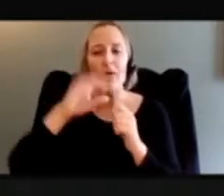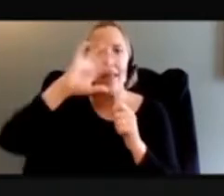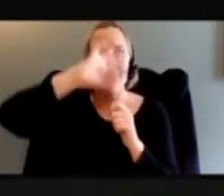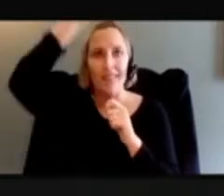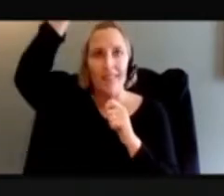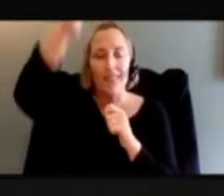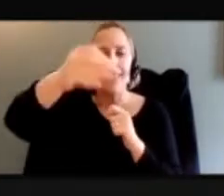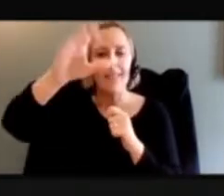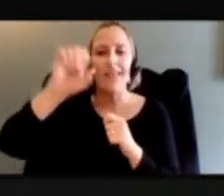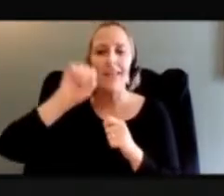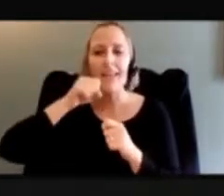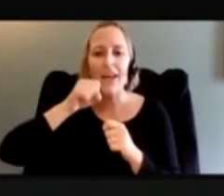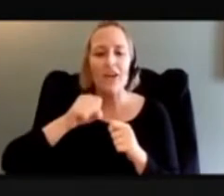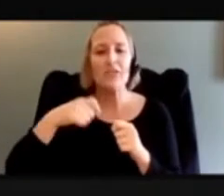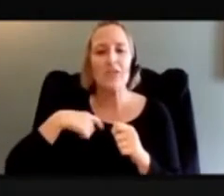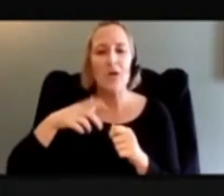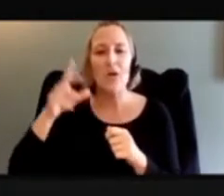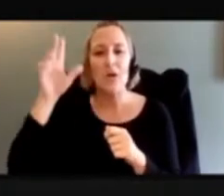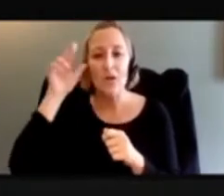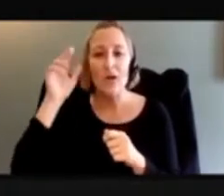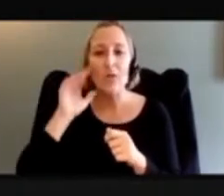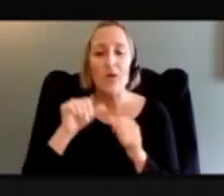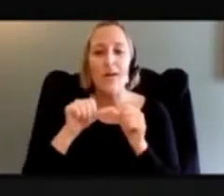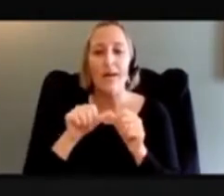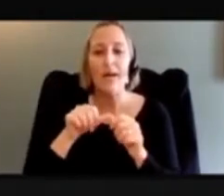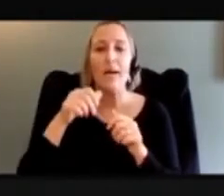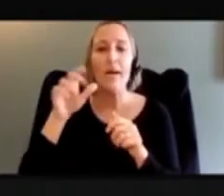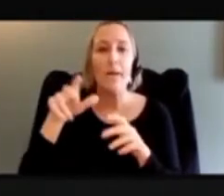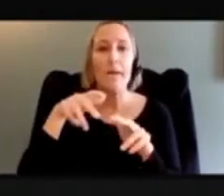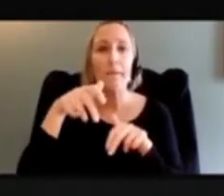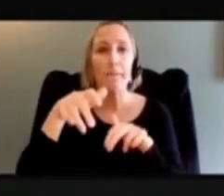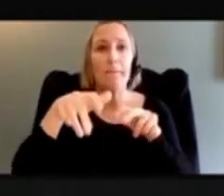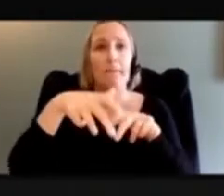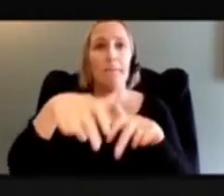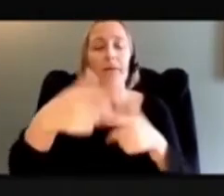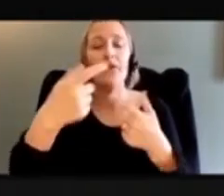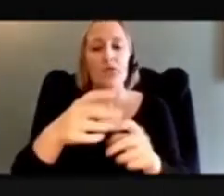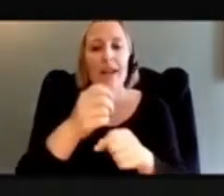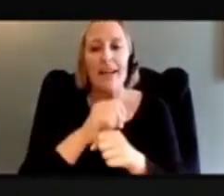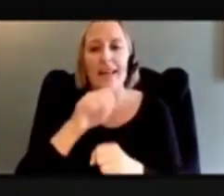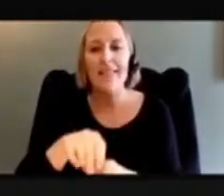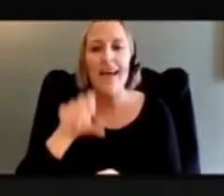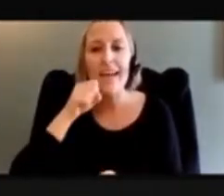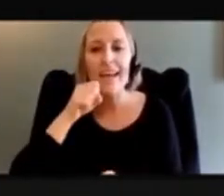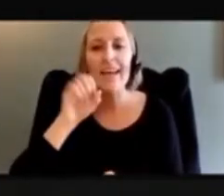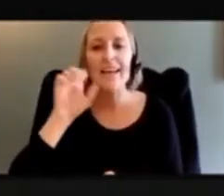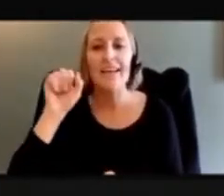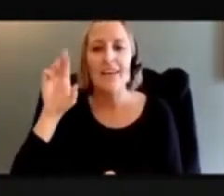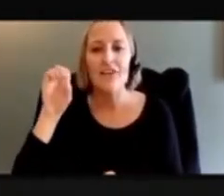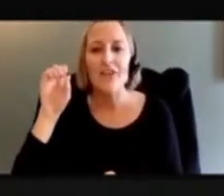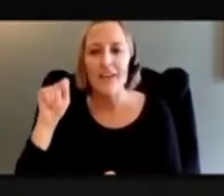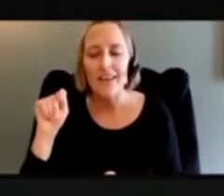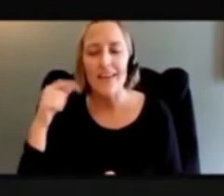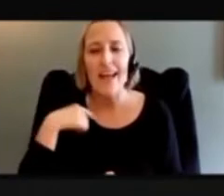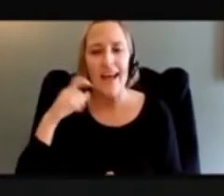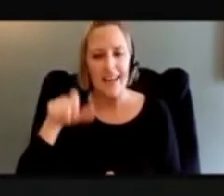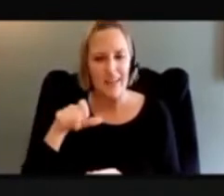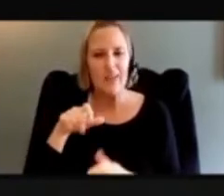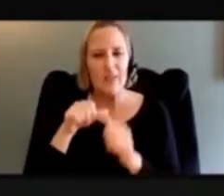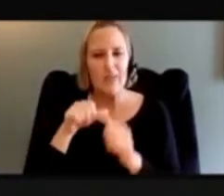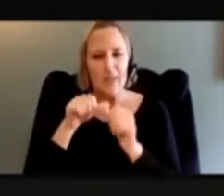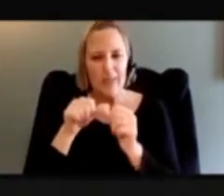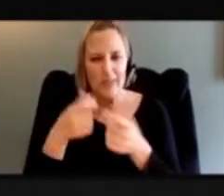illusion that it's moving forward. I need to keep that carrot in front of me to keep myself honest. And I hope that